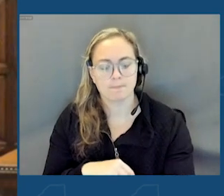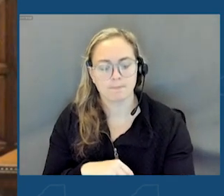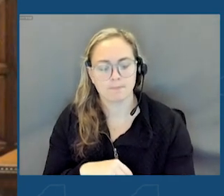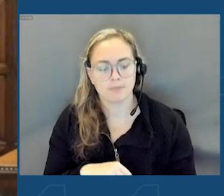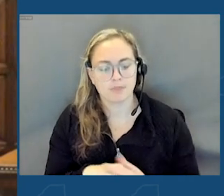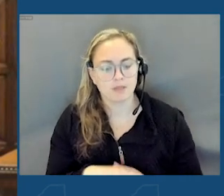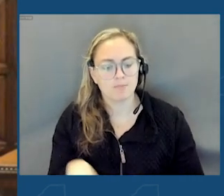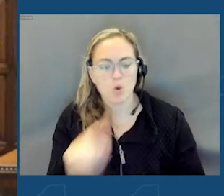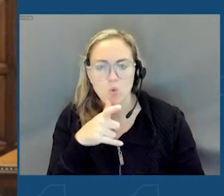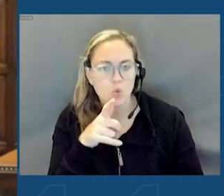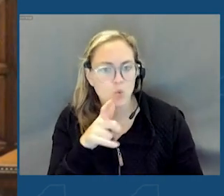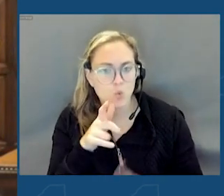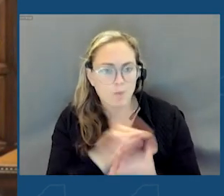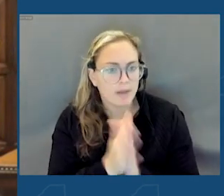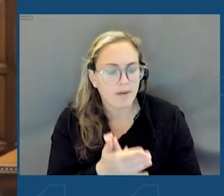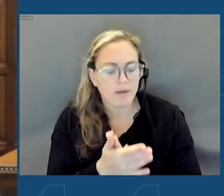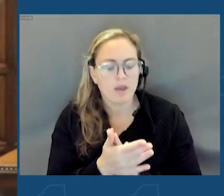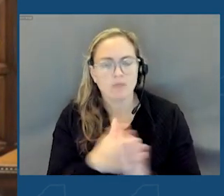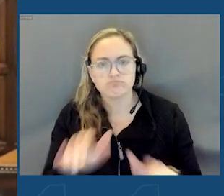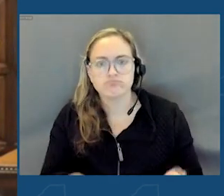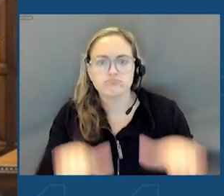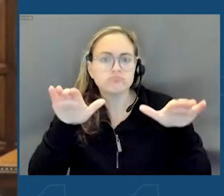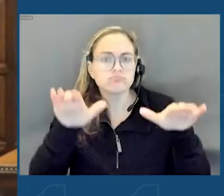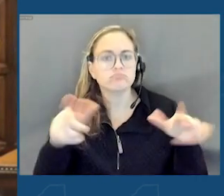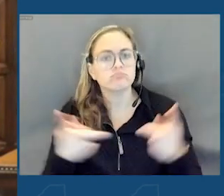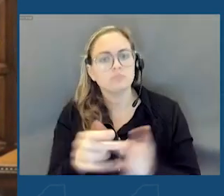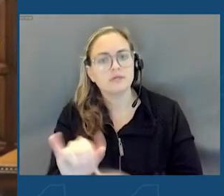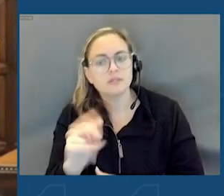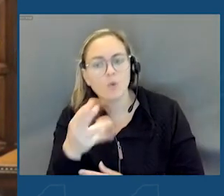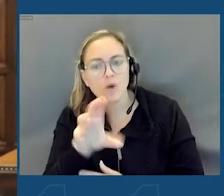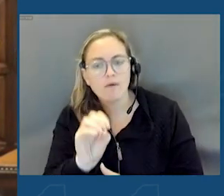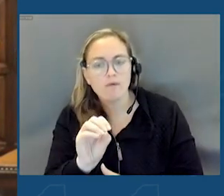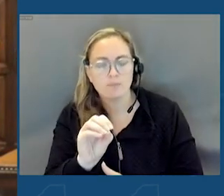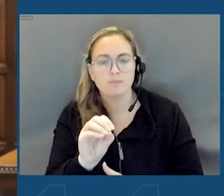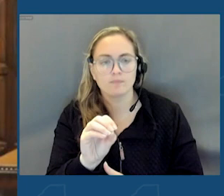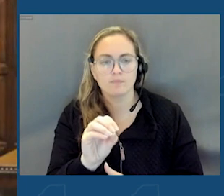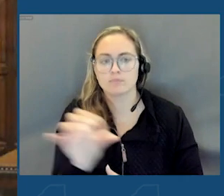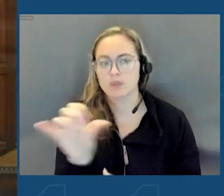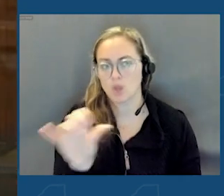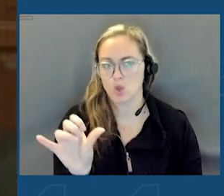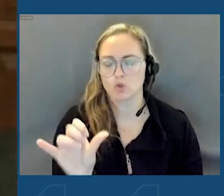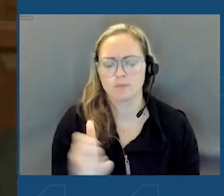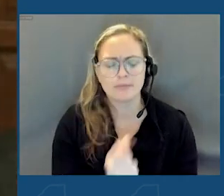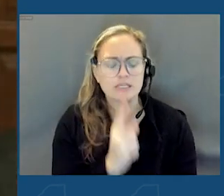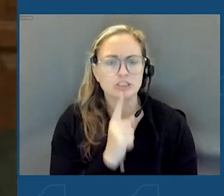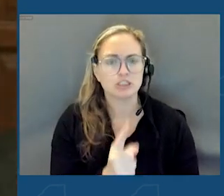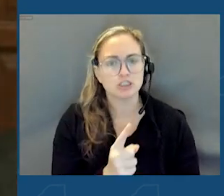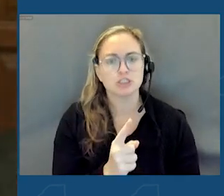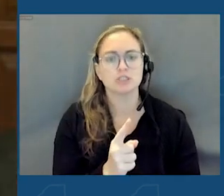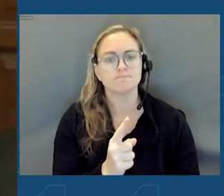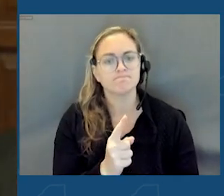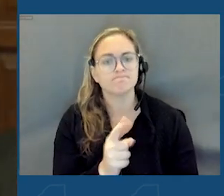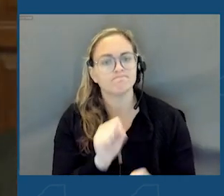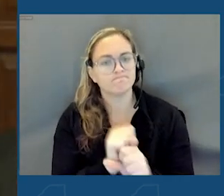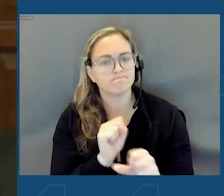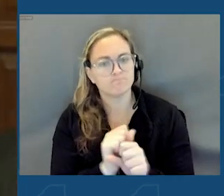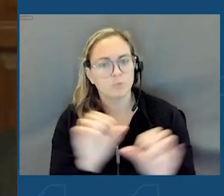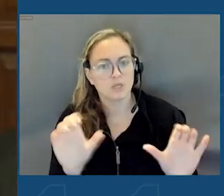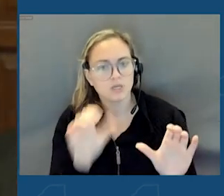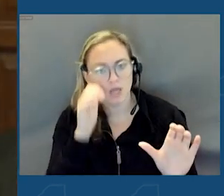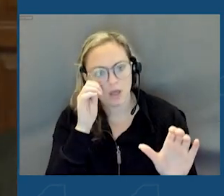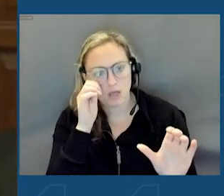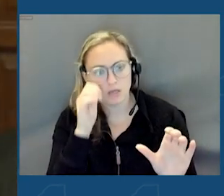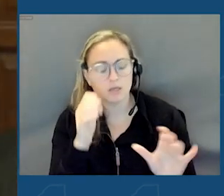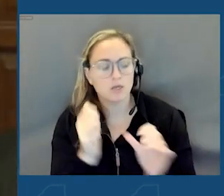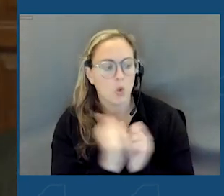became, that upbringing in a place like Ohio. But also I want to make sure that the work that's being done here with